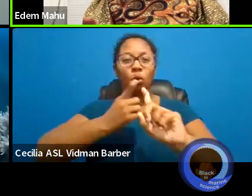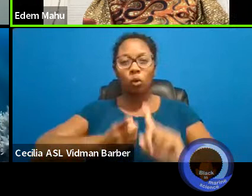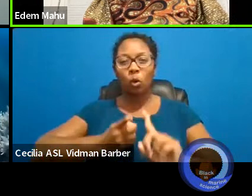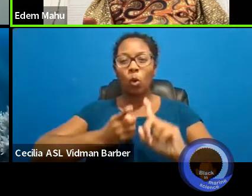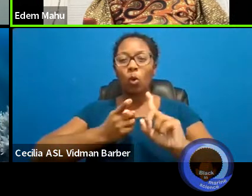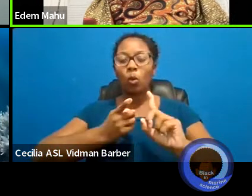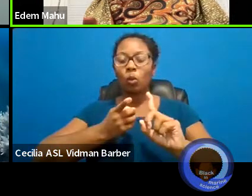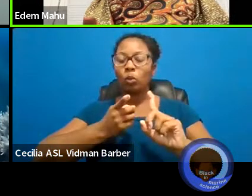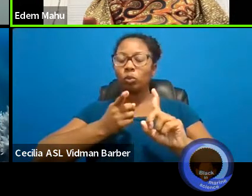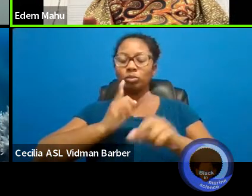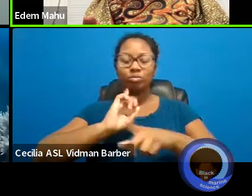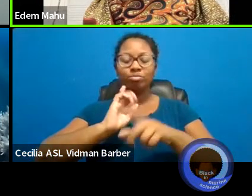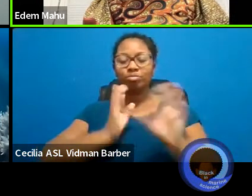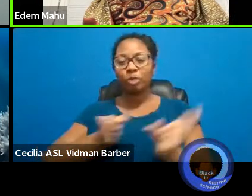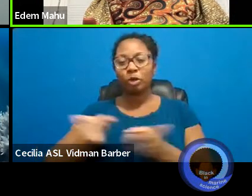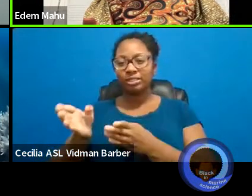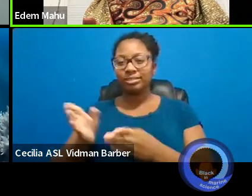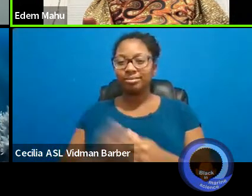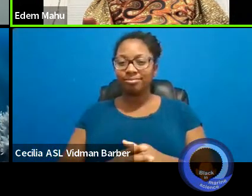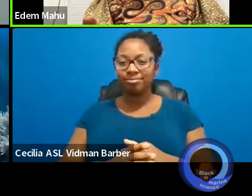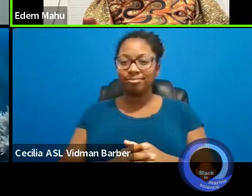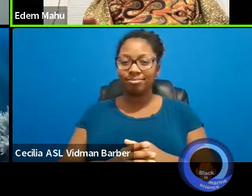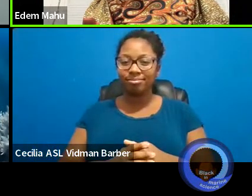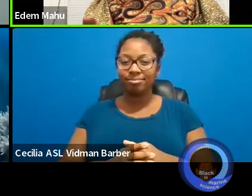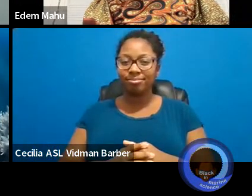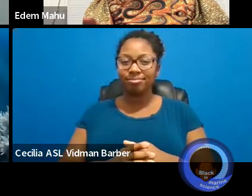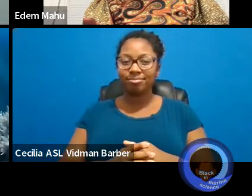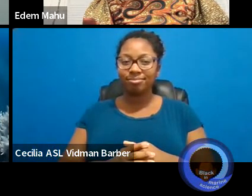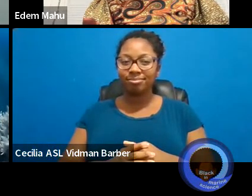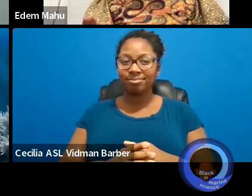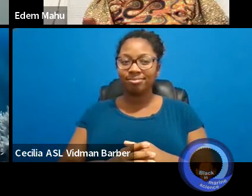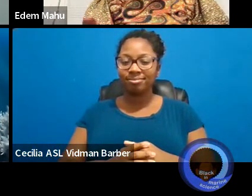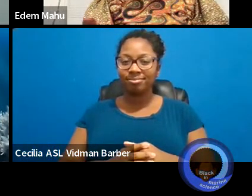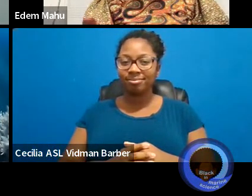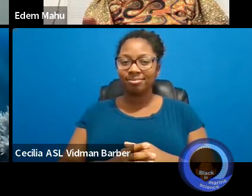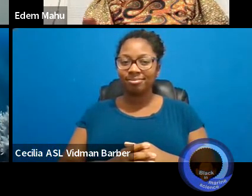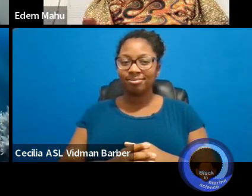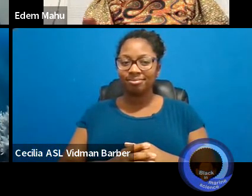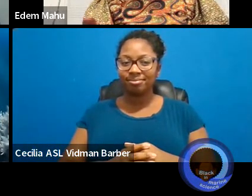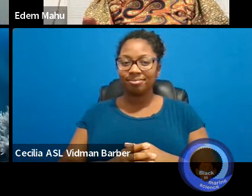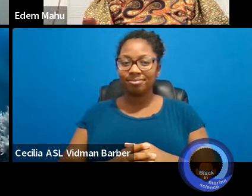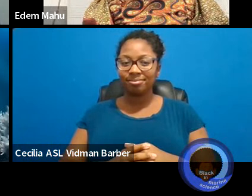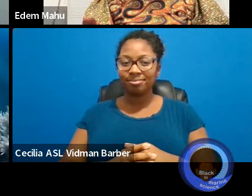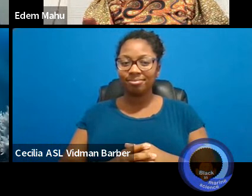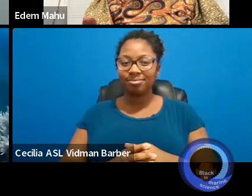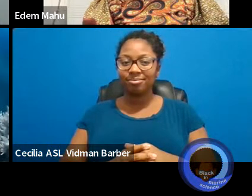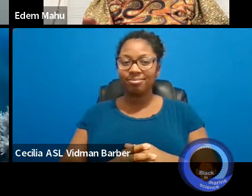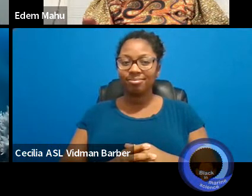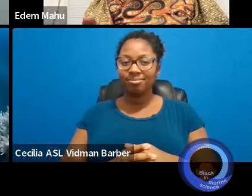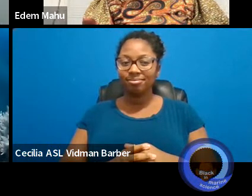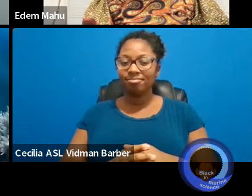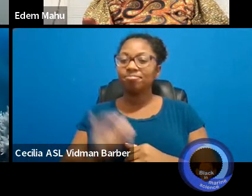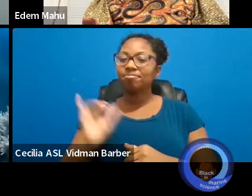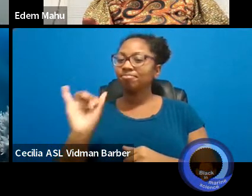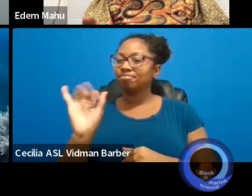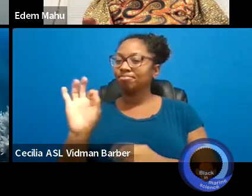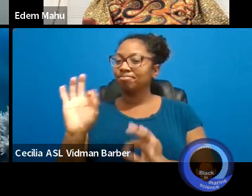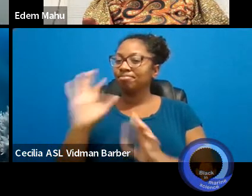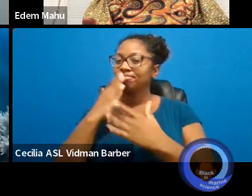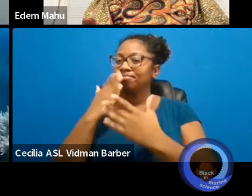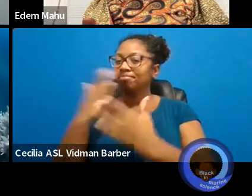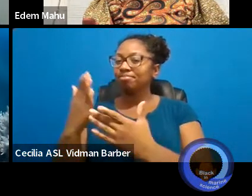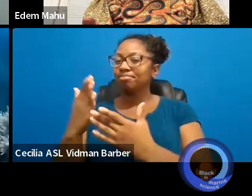person. Thank you. Thank you for those amazing 3 words. Passing it on to you,